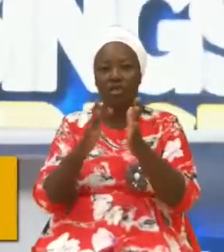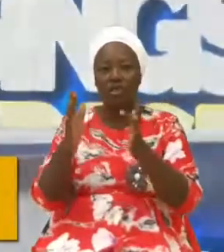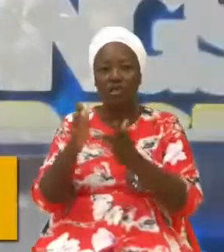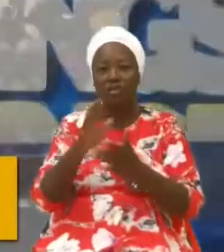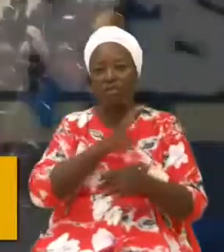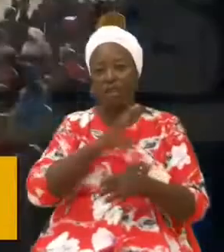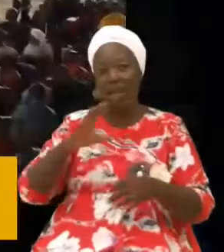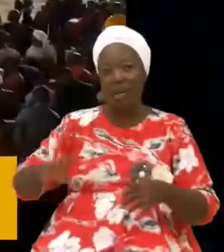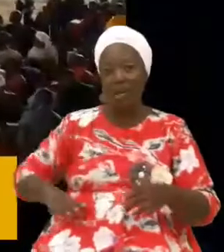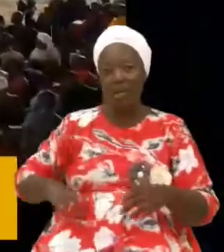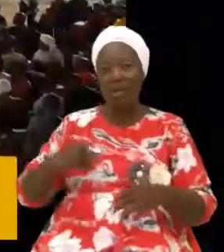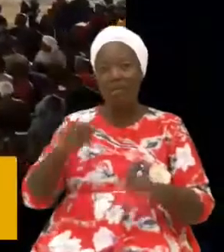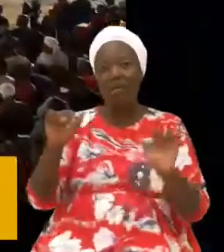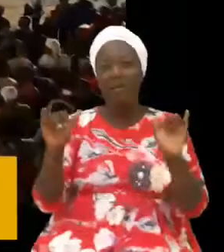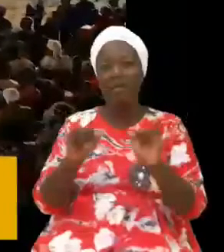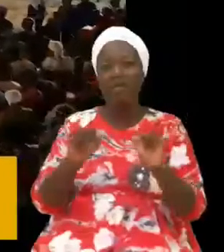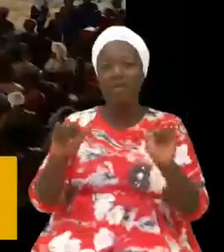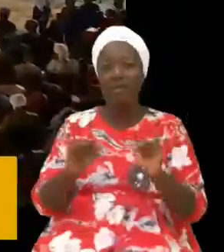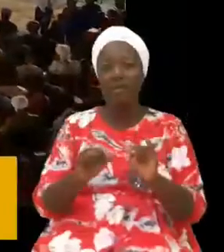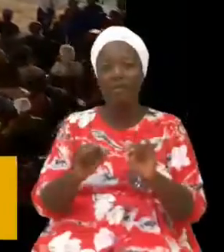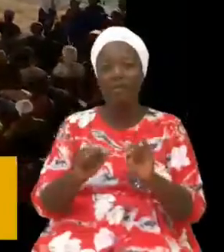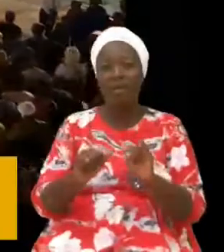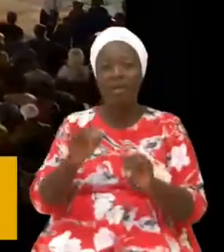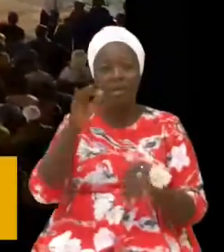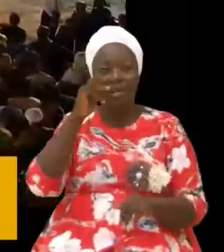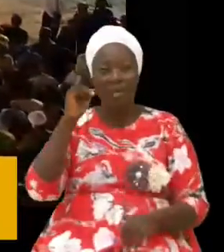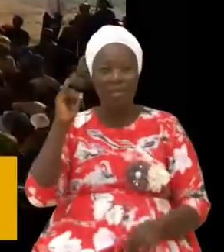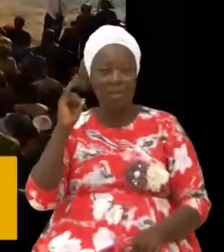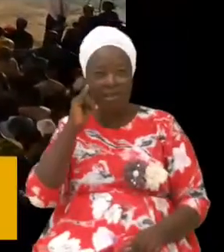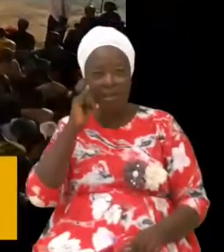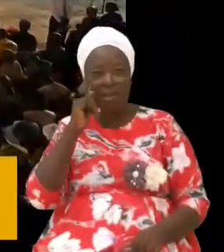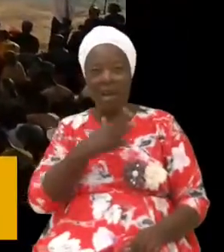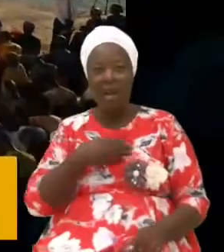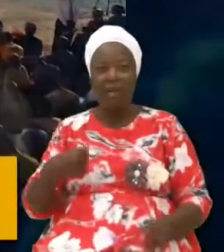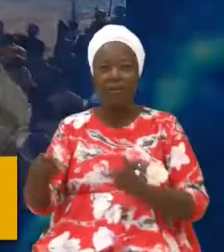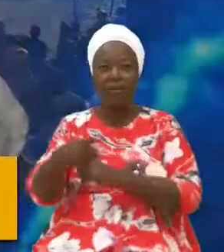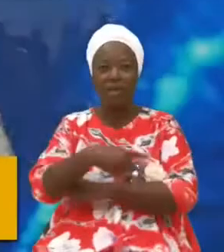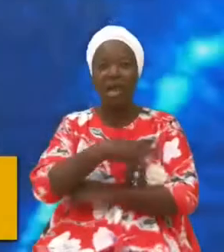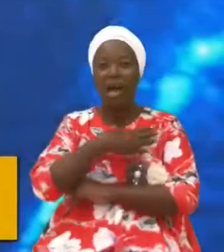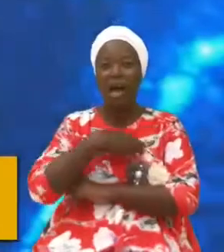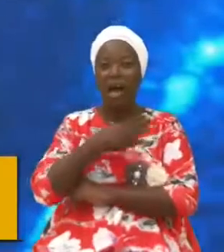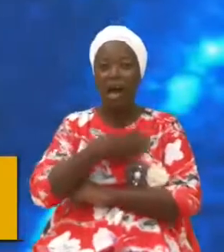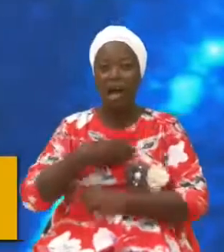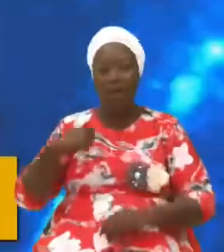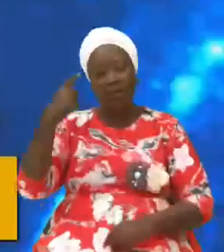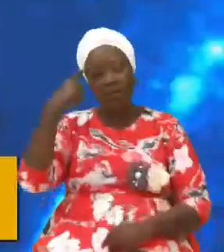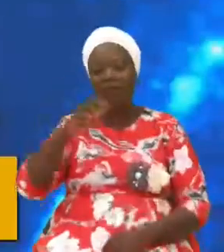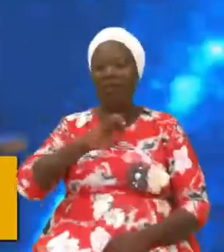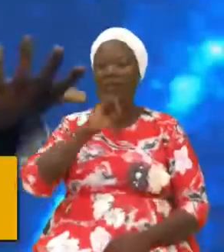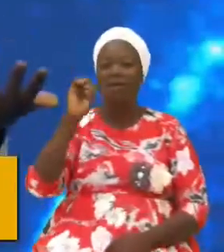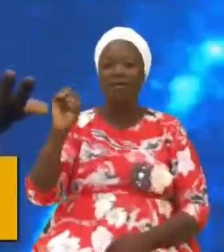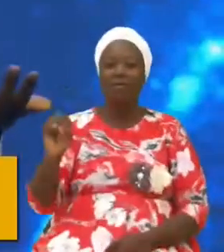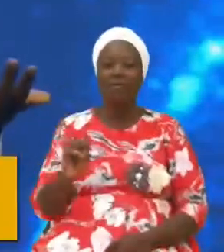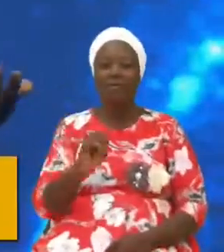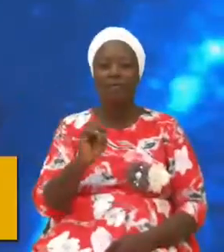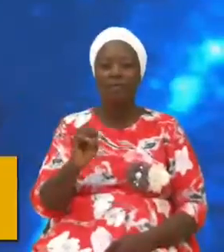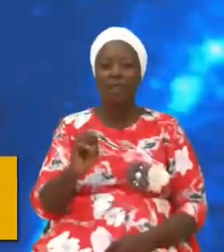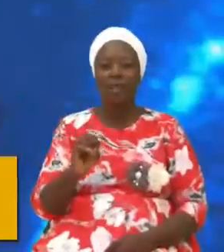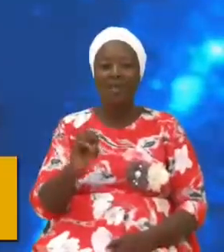it says, Jesus Christ, the same yesterday and